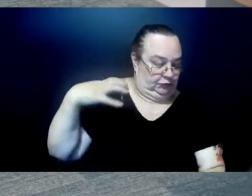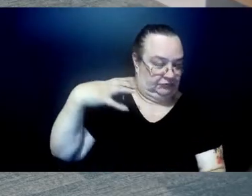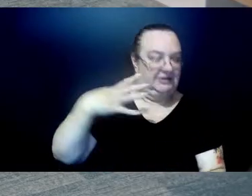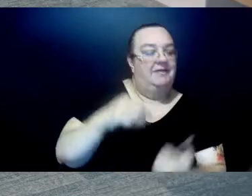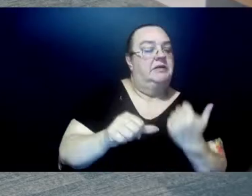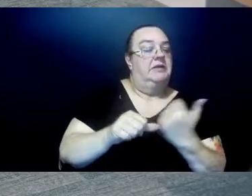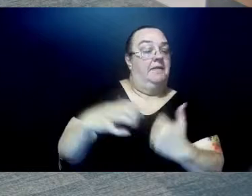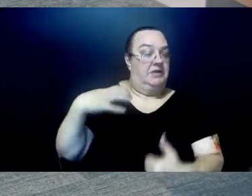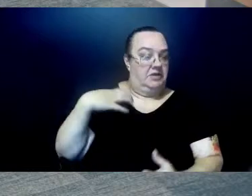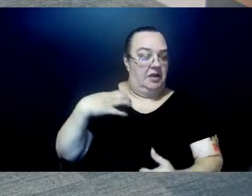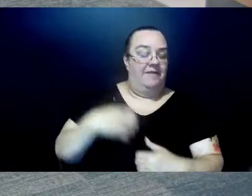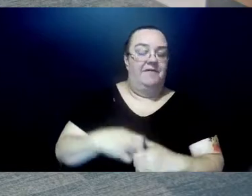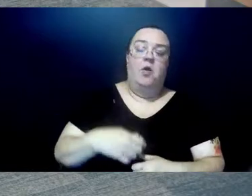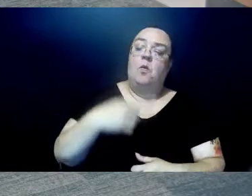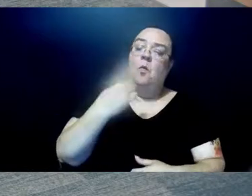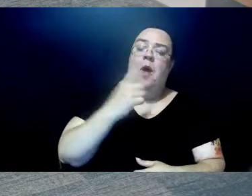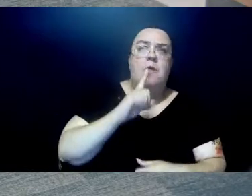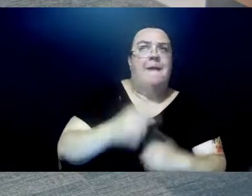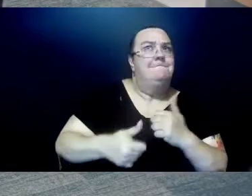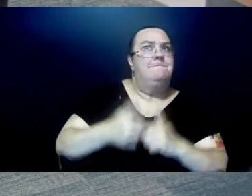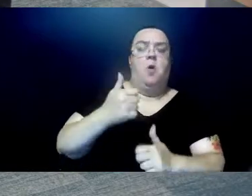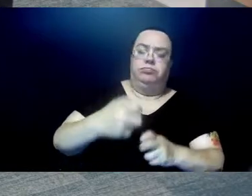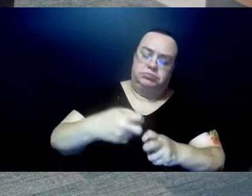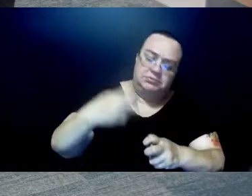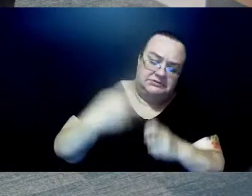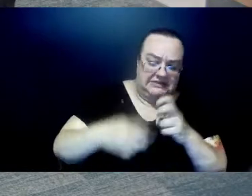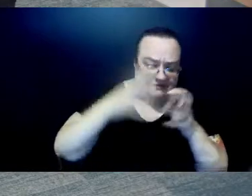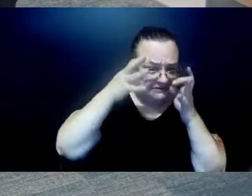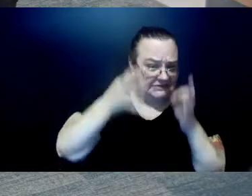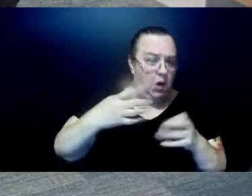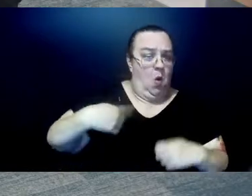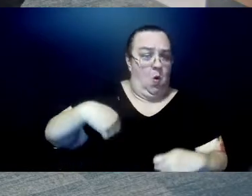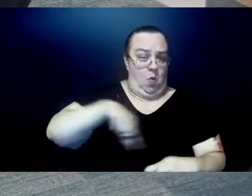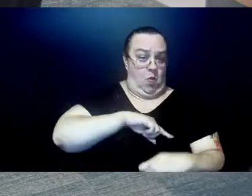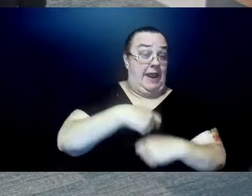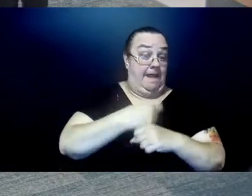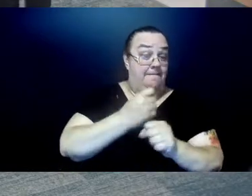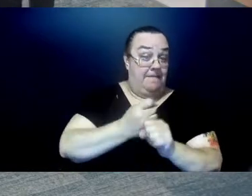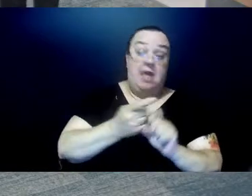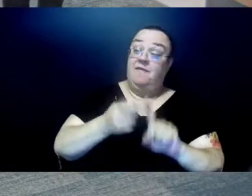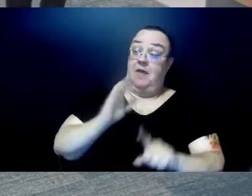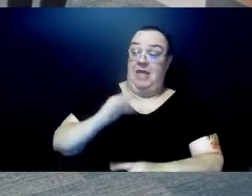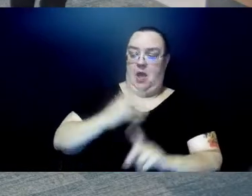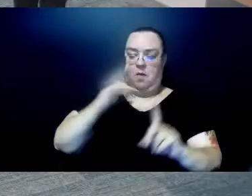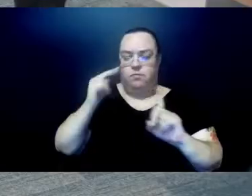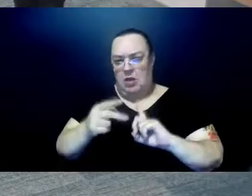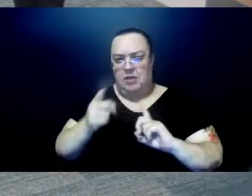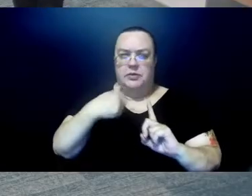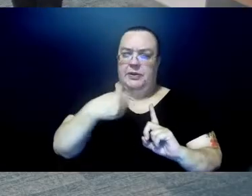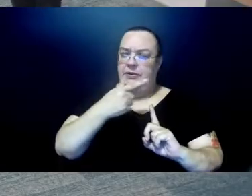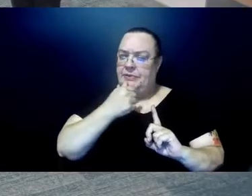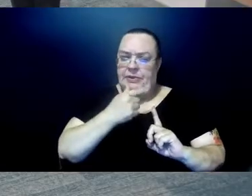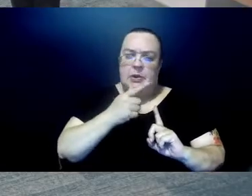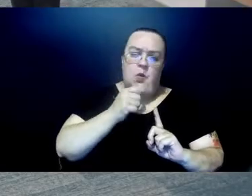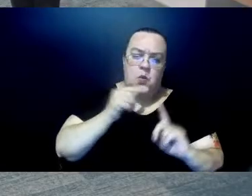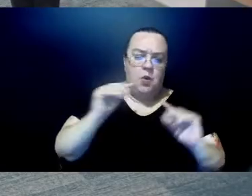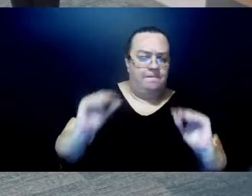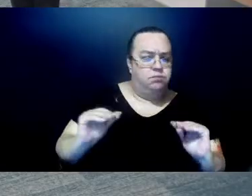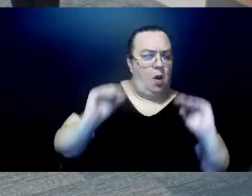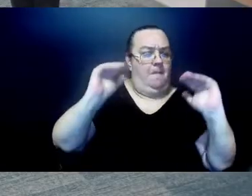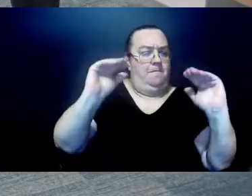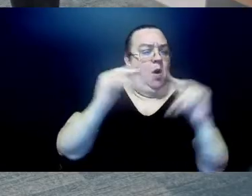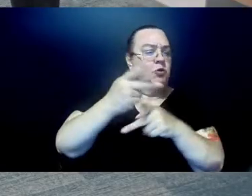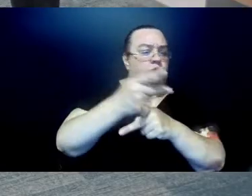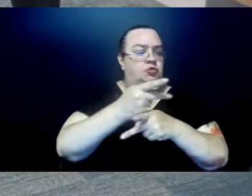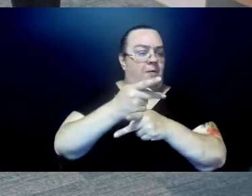difficult decisions that we make from our perspective is who to promote into supervisory ranks.